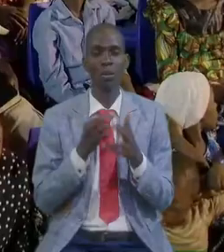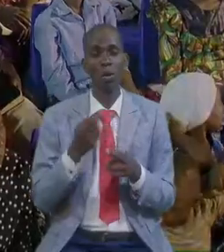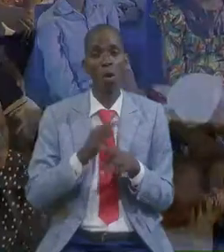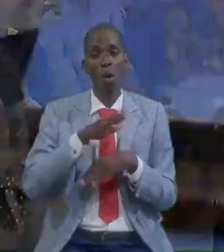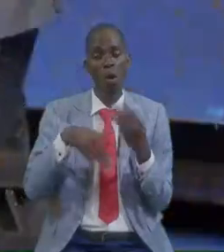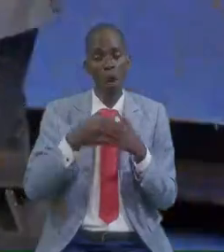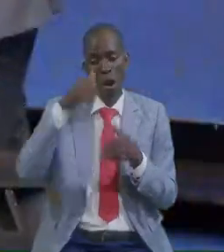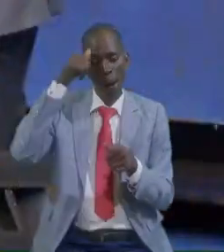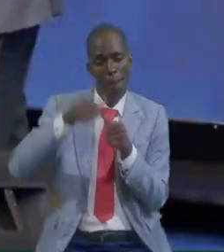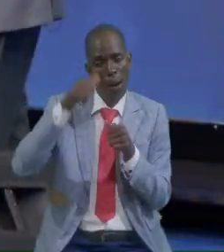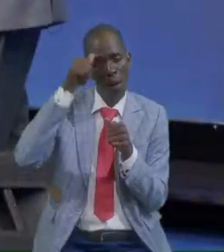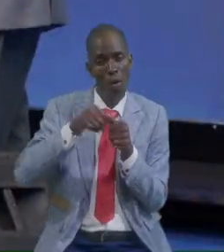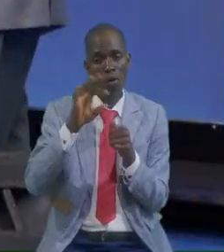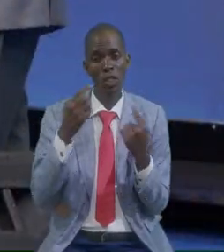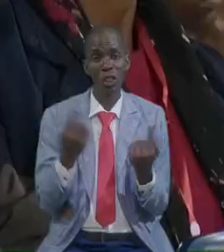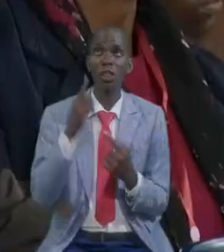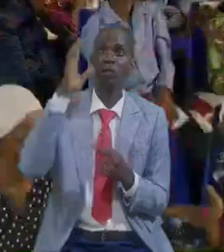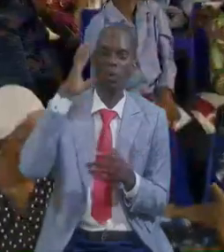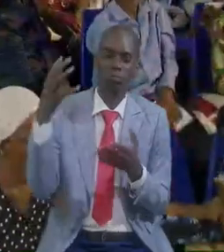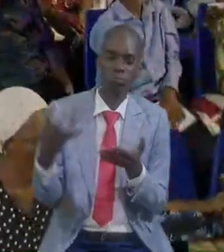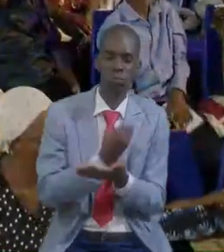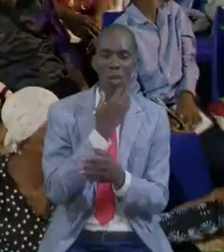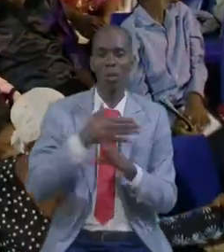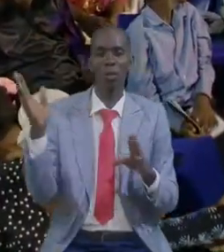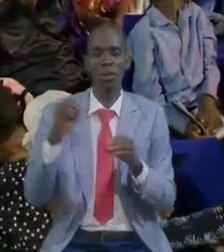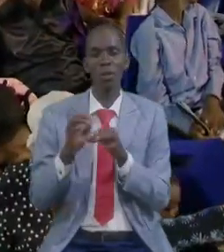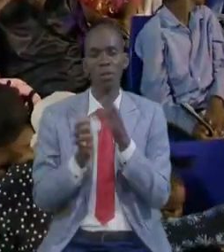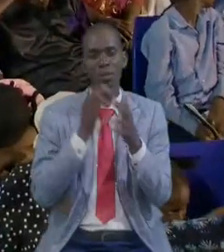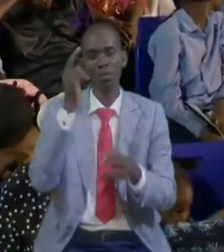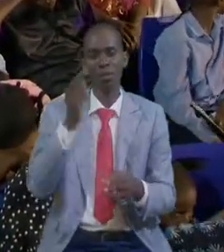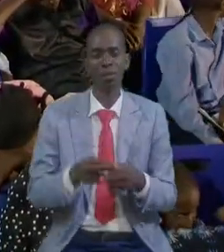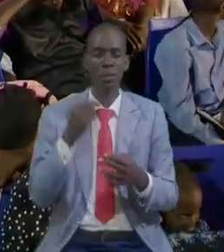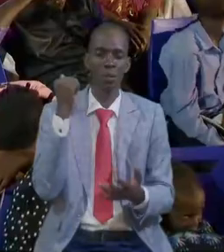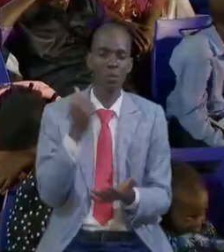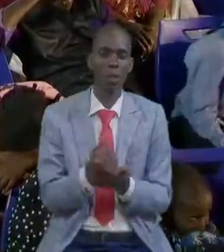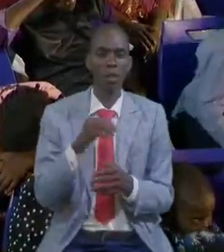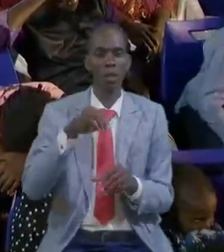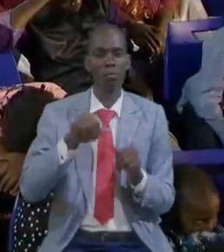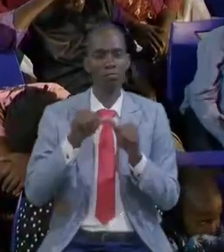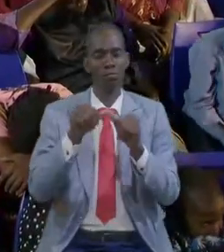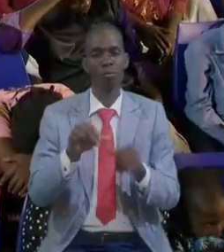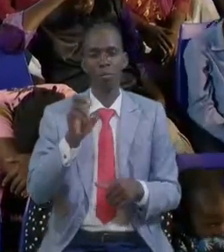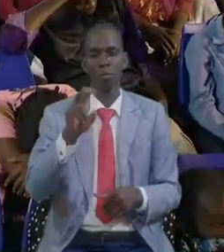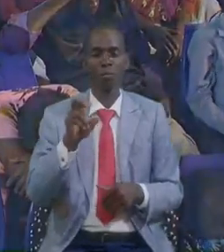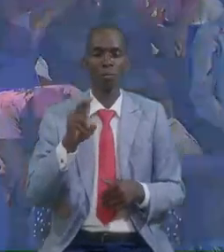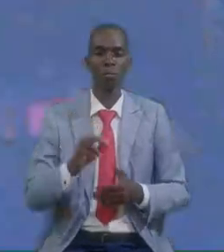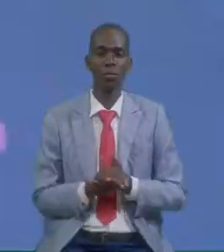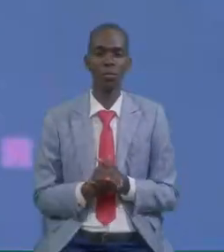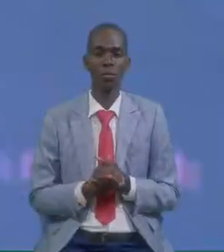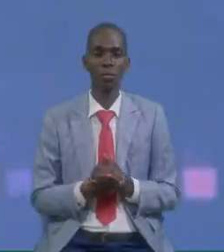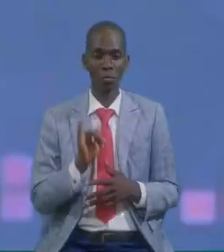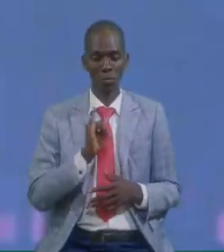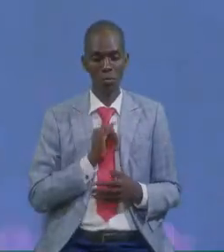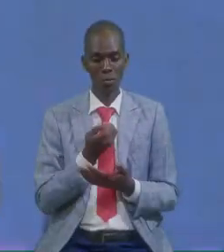he will take away in Jesus' name. Look at verse 12. In verse 12, I